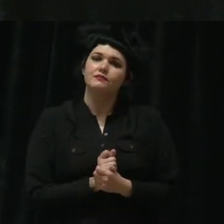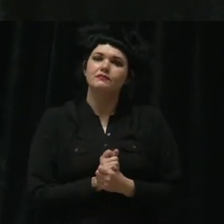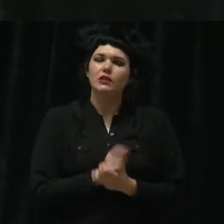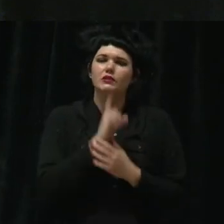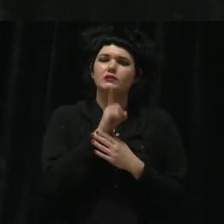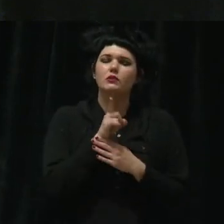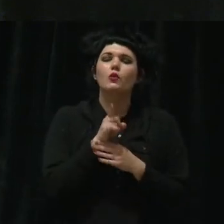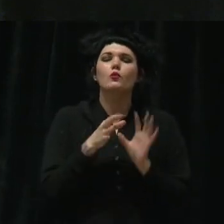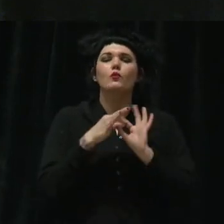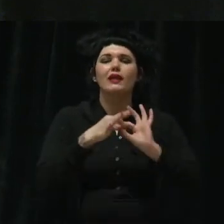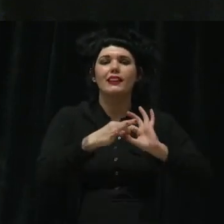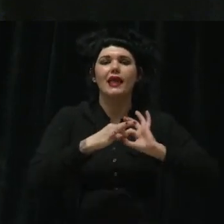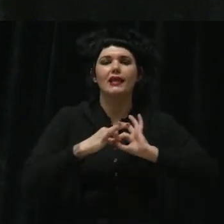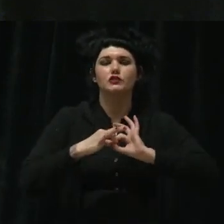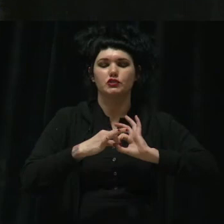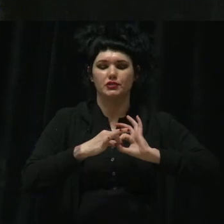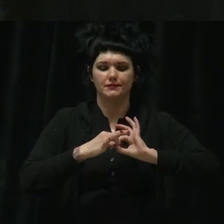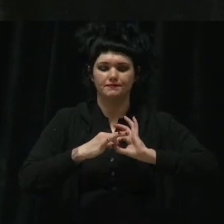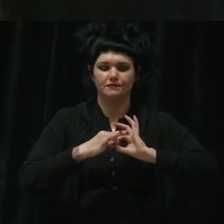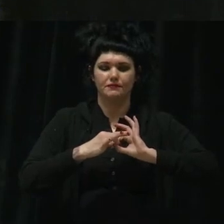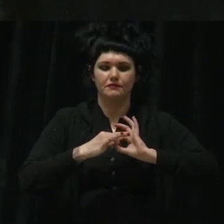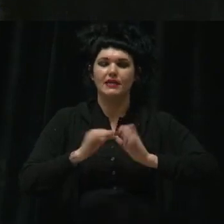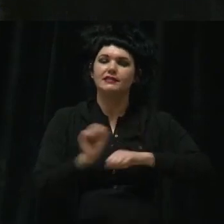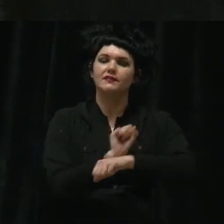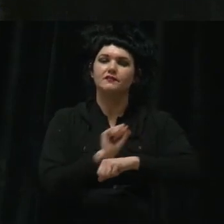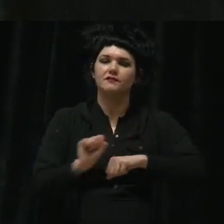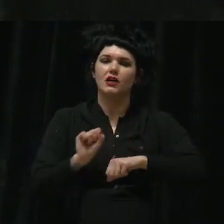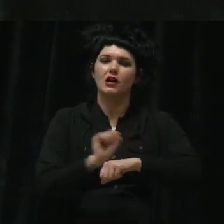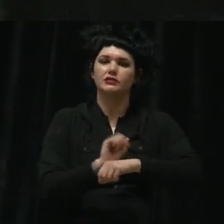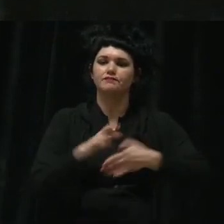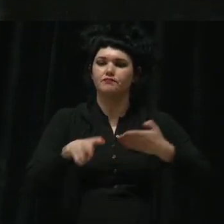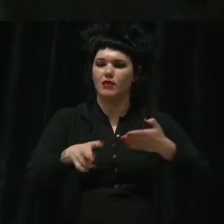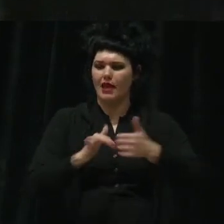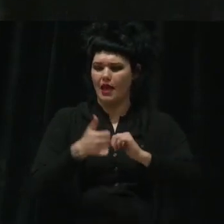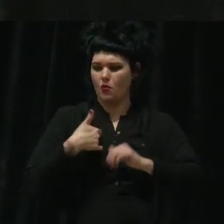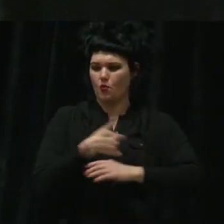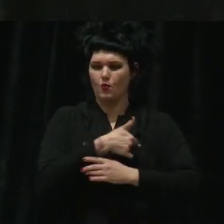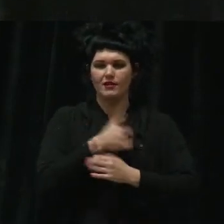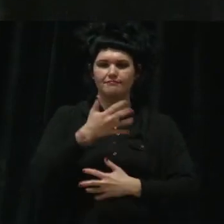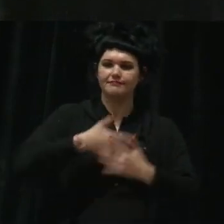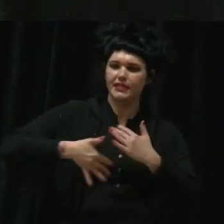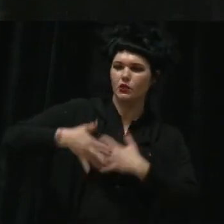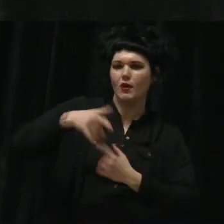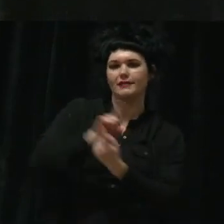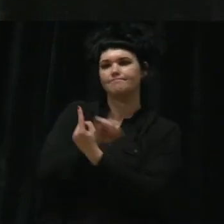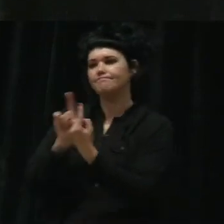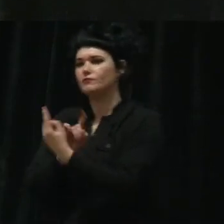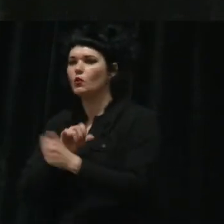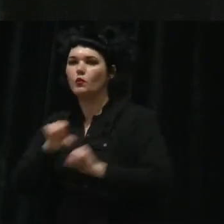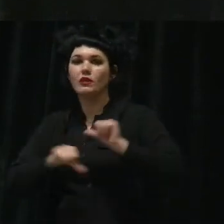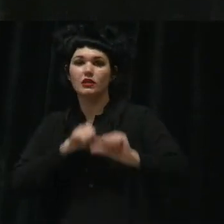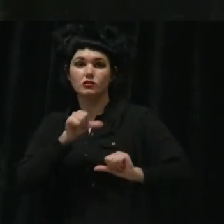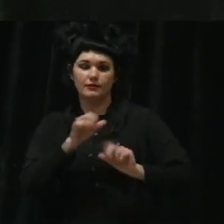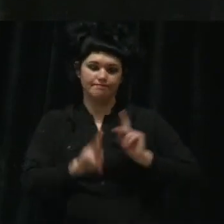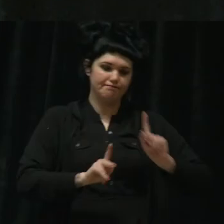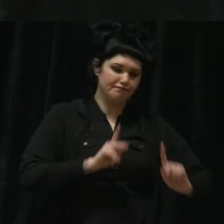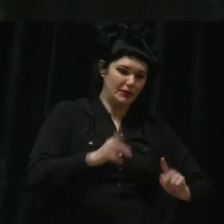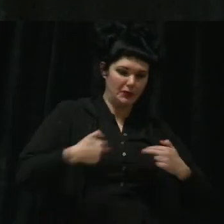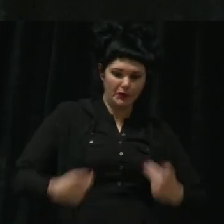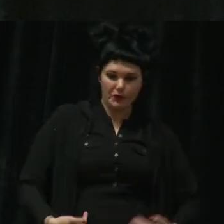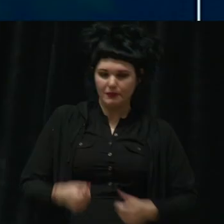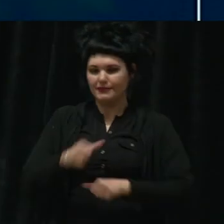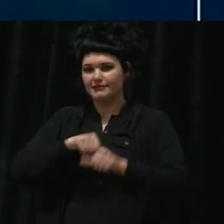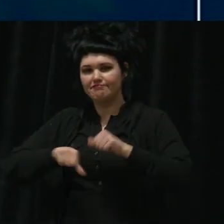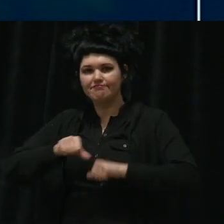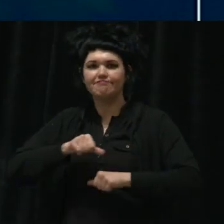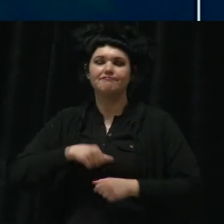relational, is a function of how we interact with each other as people and as humans.